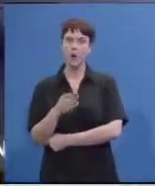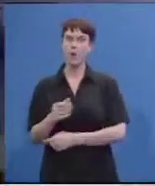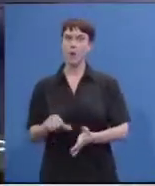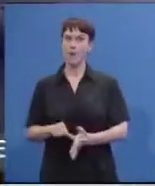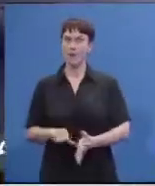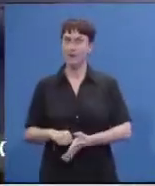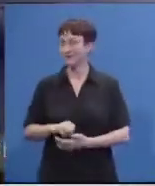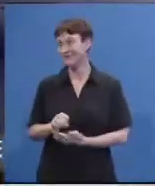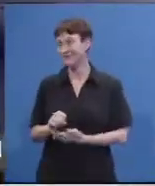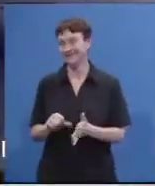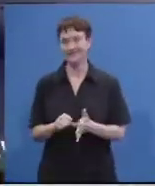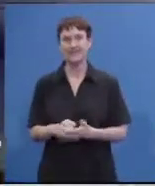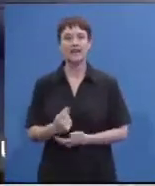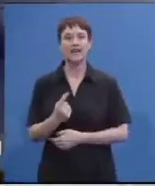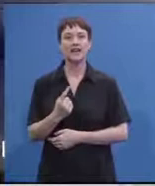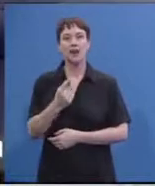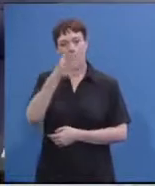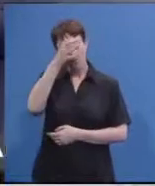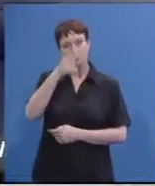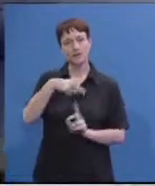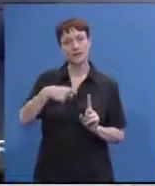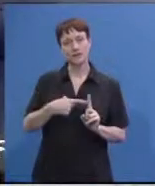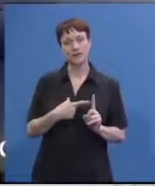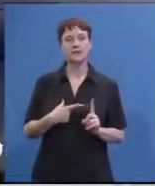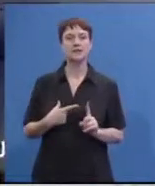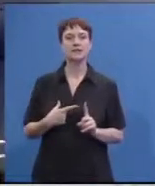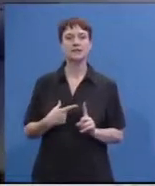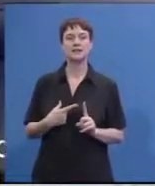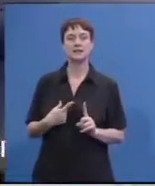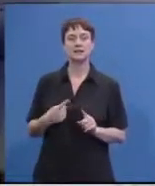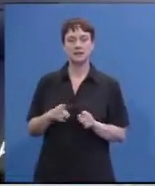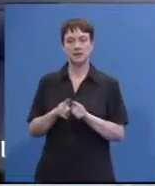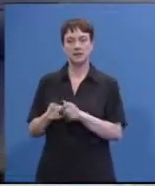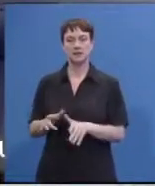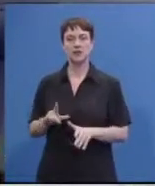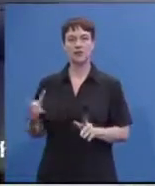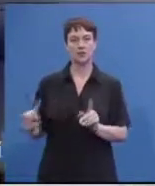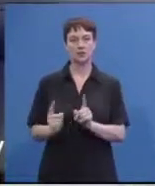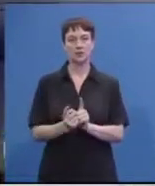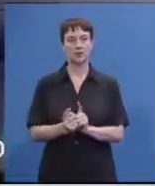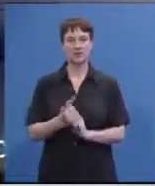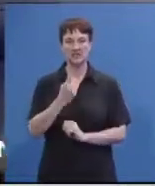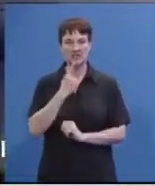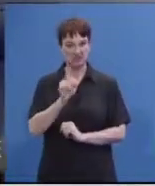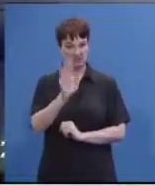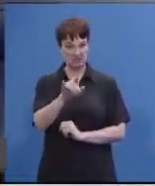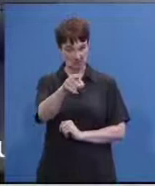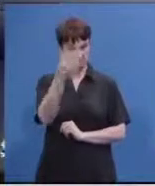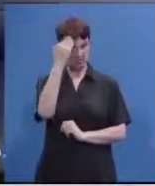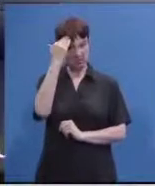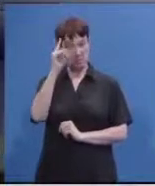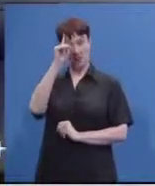one of our coaches called me into to his office and says, you know who my hero is? And I'm